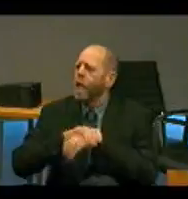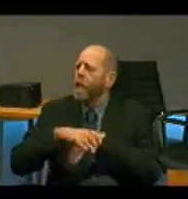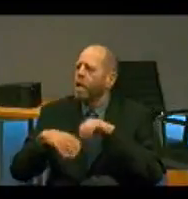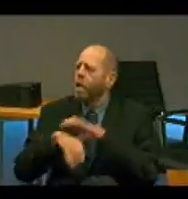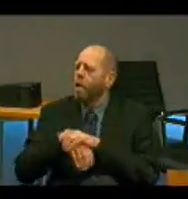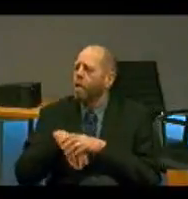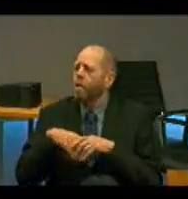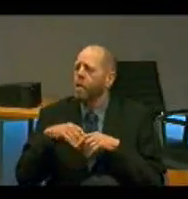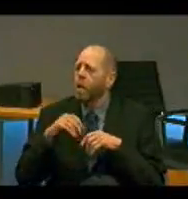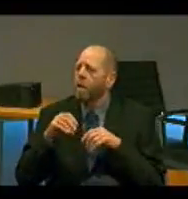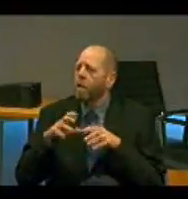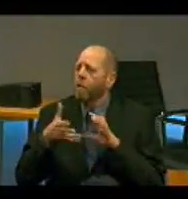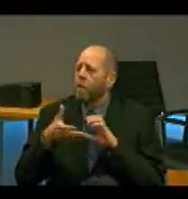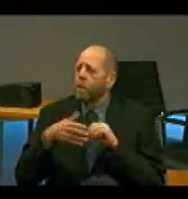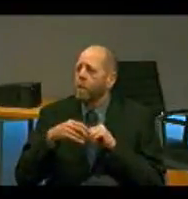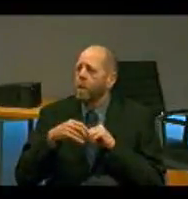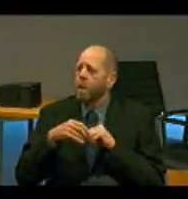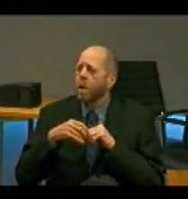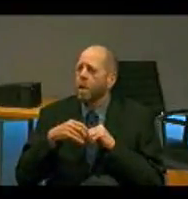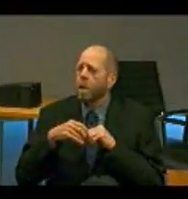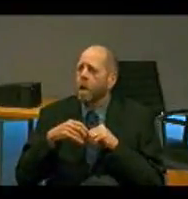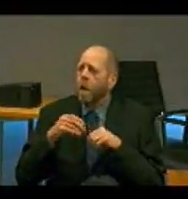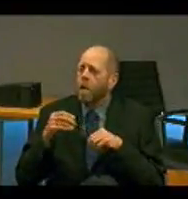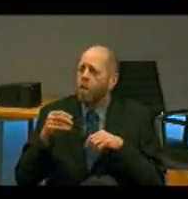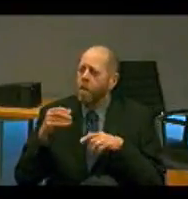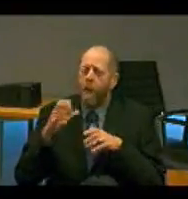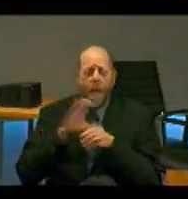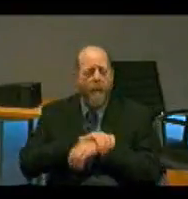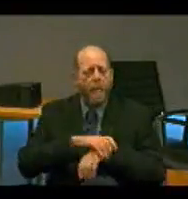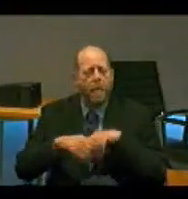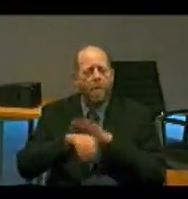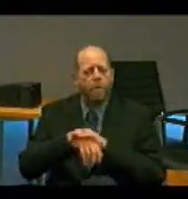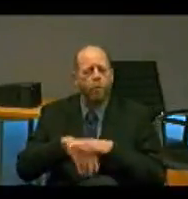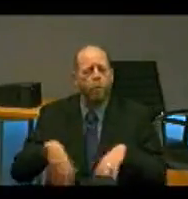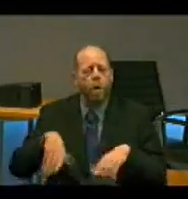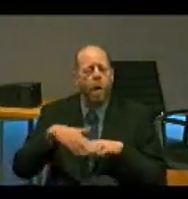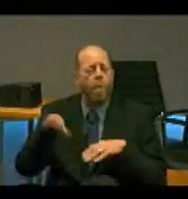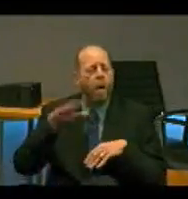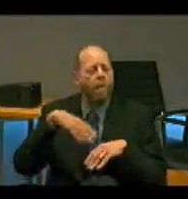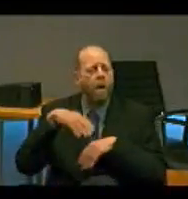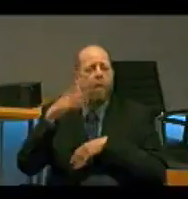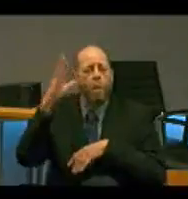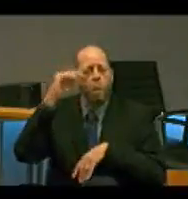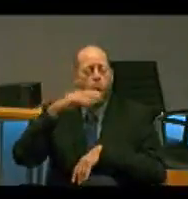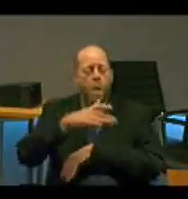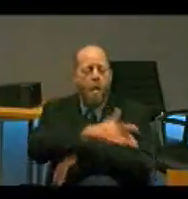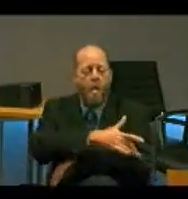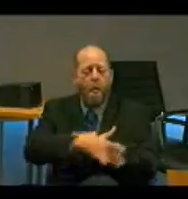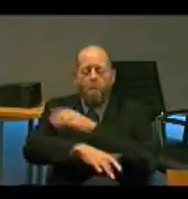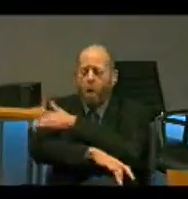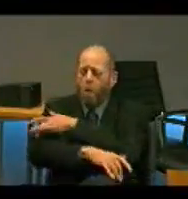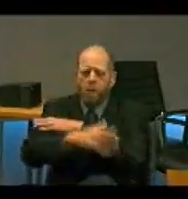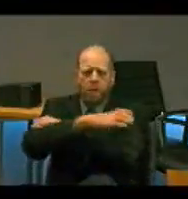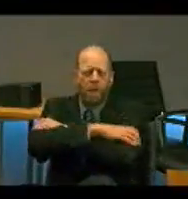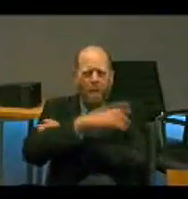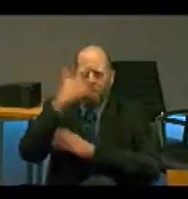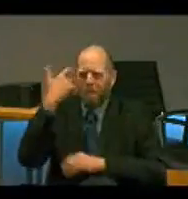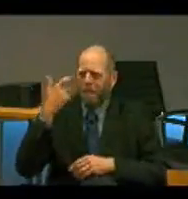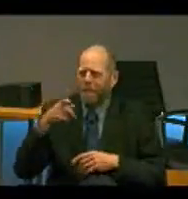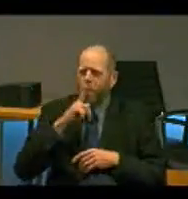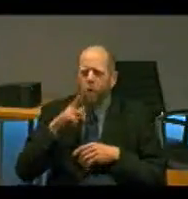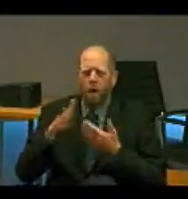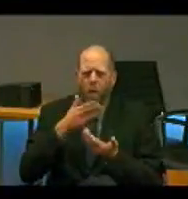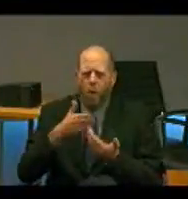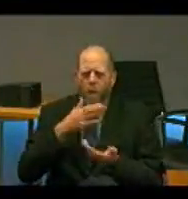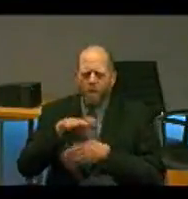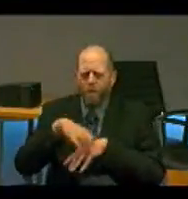he was being disruptive in class. The handcuffs were placed above the boy's elbows, apparently because they would